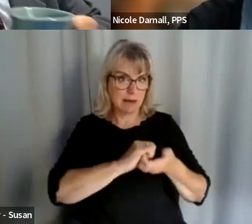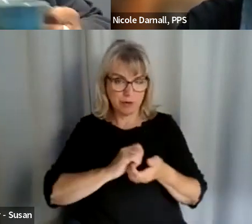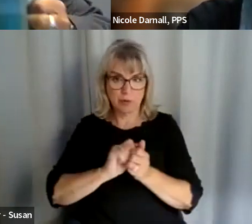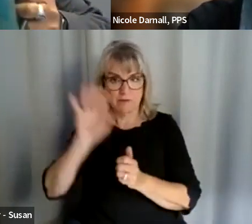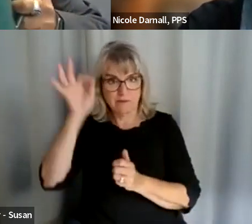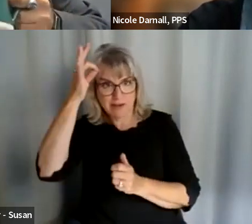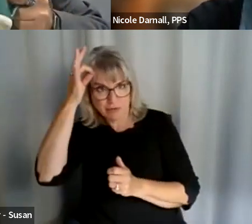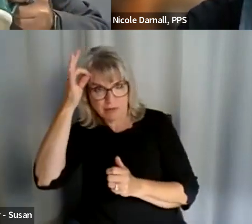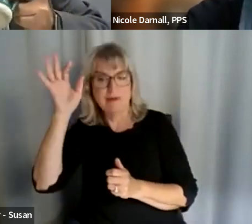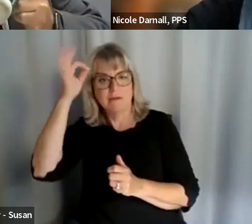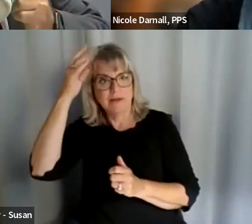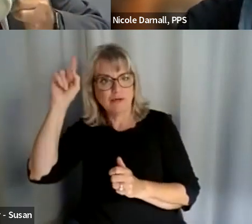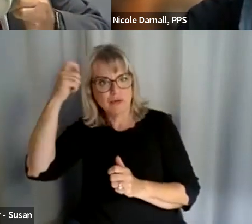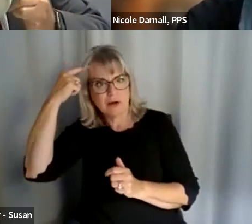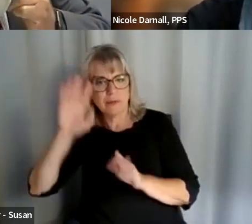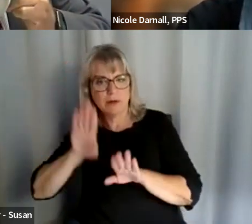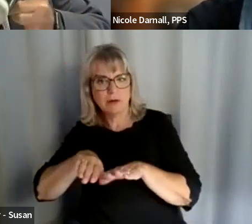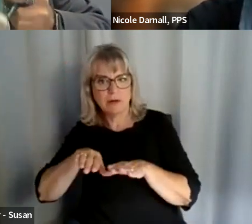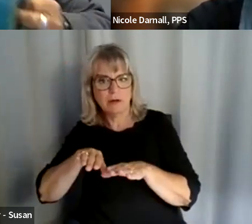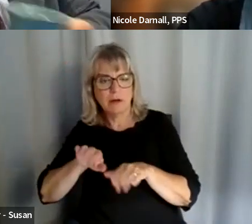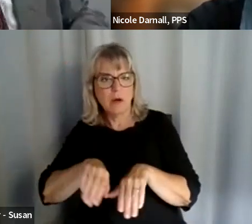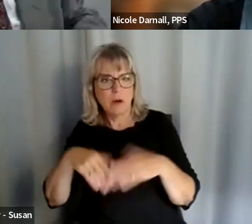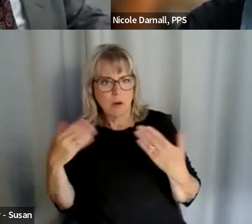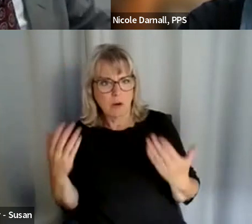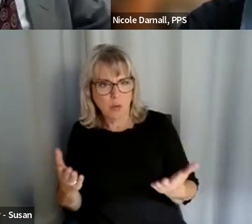is the federal government opens up vehicles for